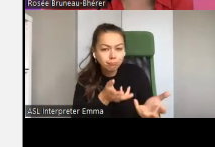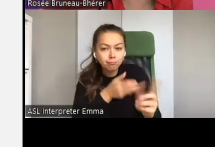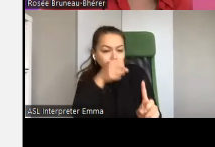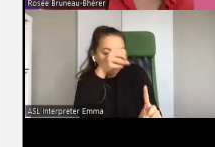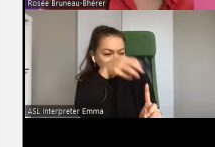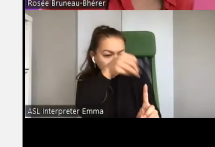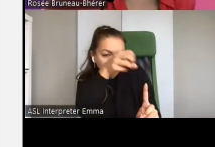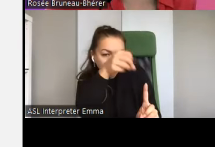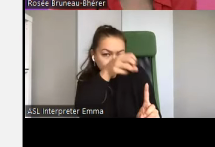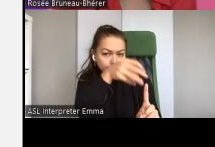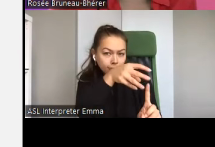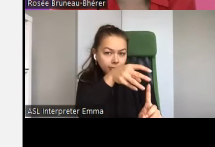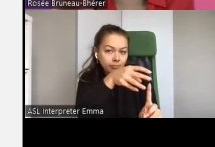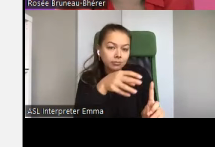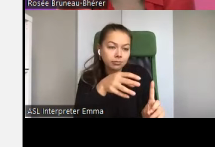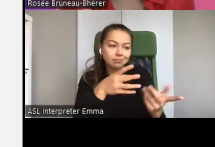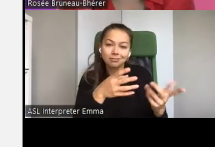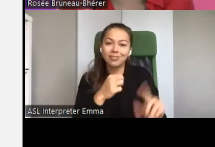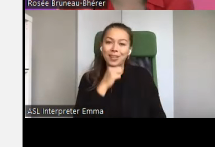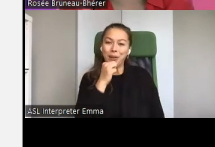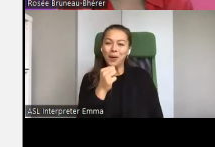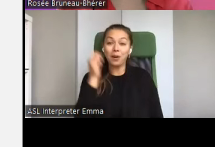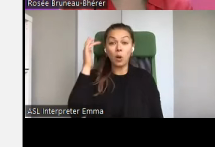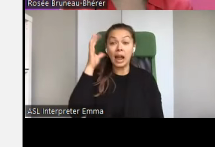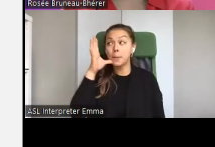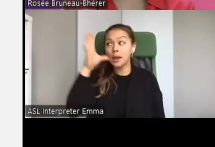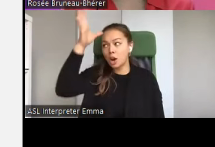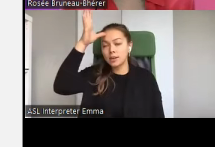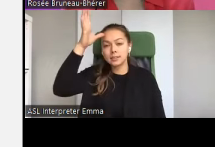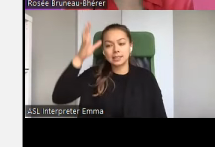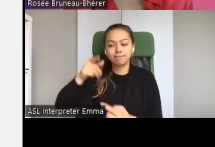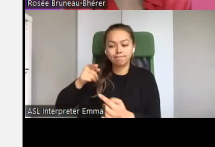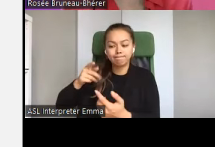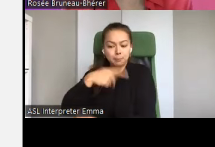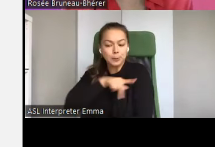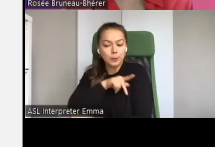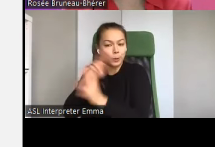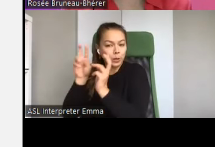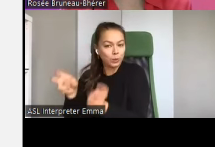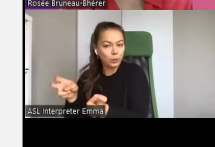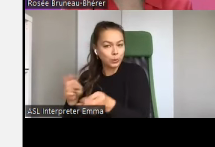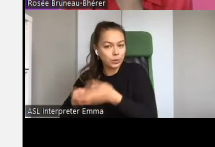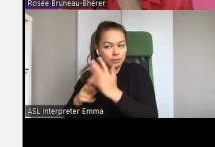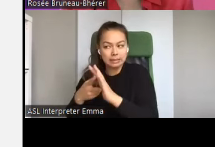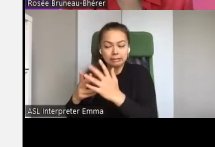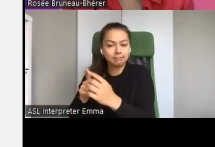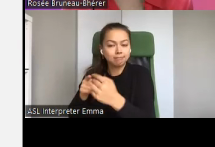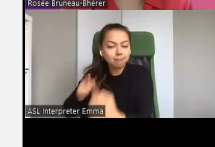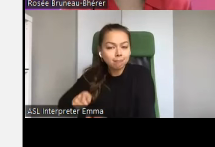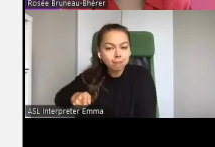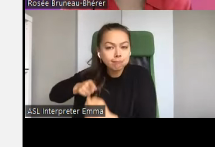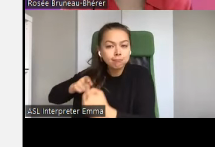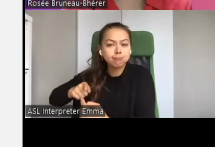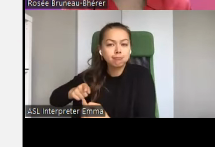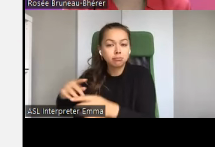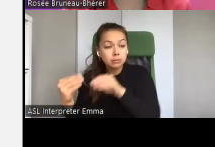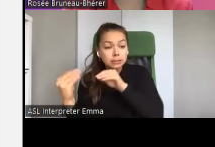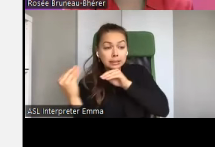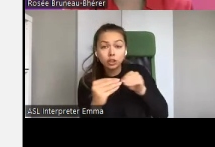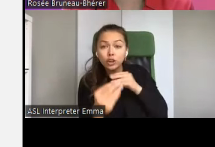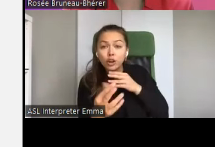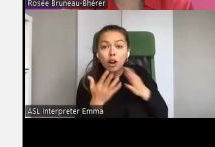over. And they definitely weren't available to show him what the colors are, teach him the alphabet, you